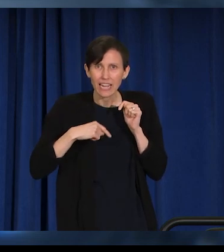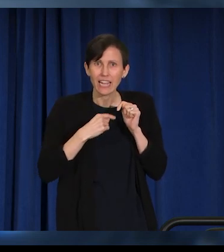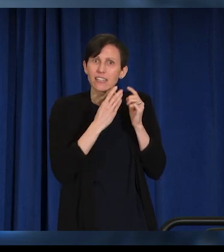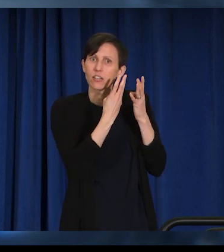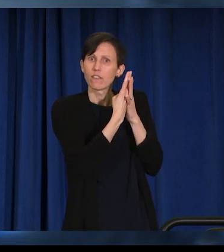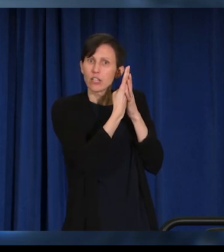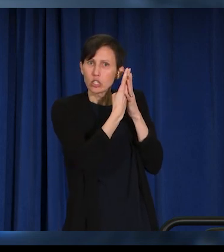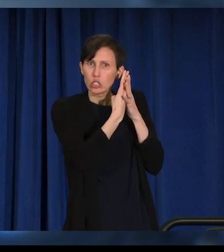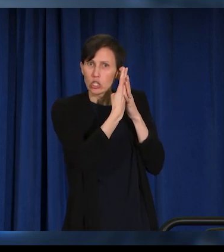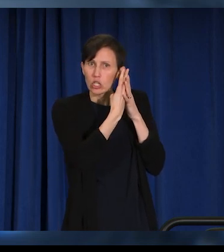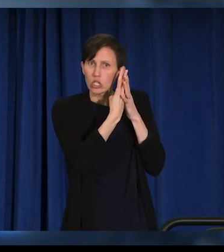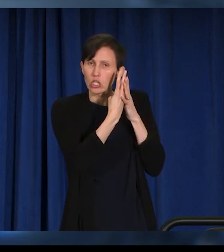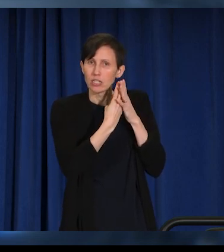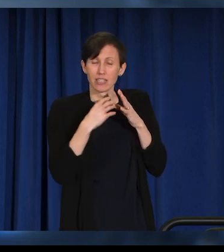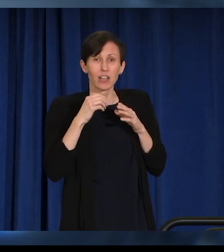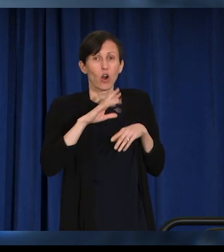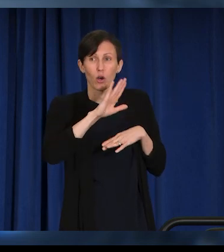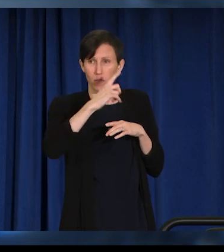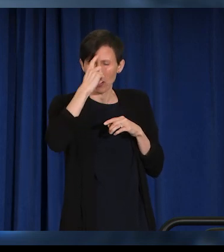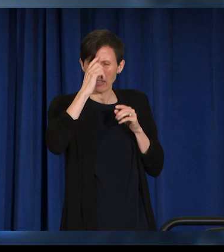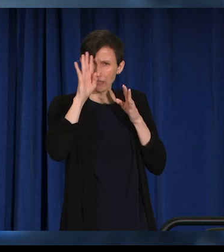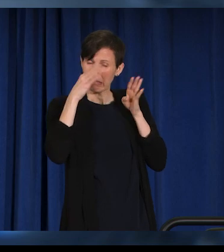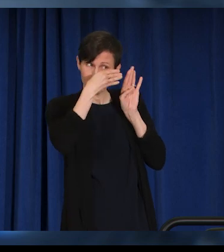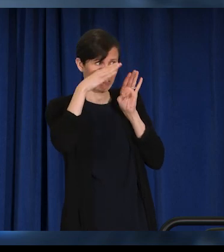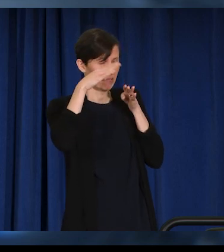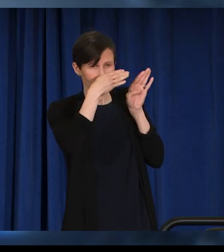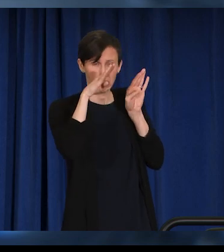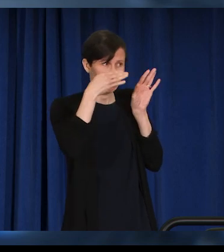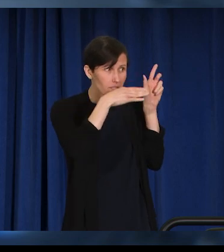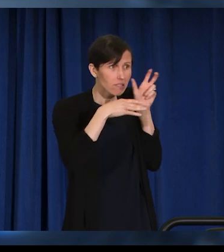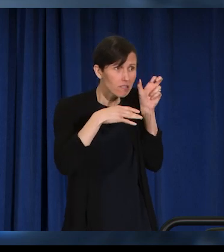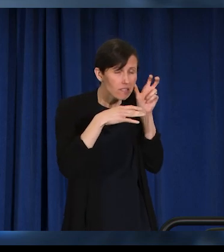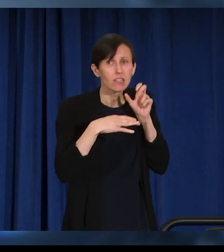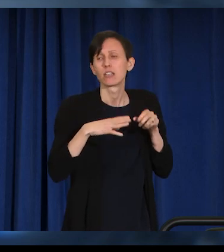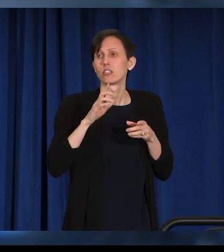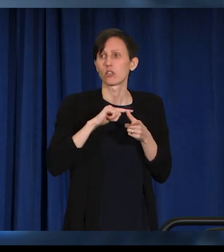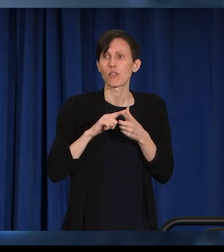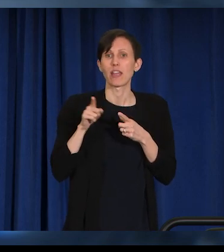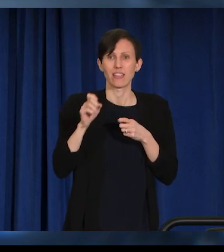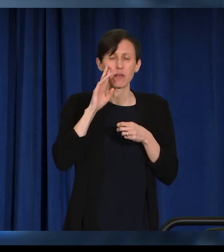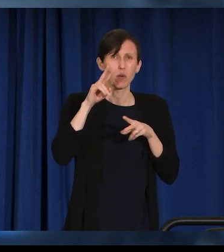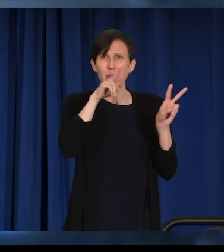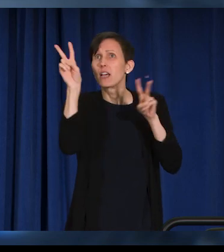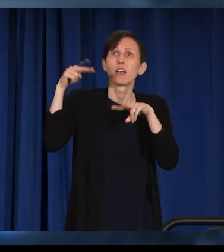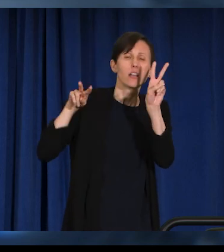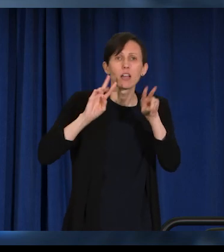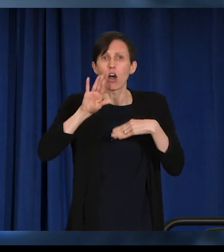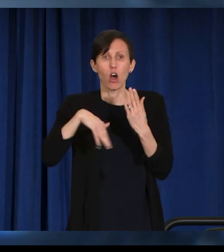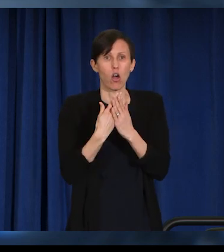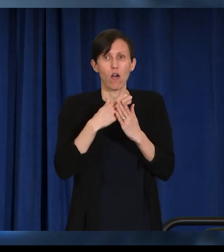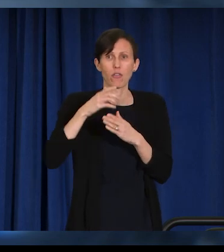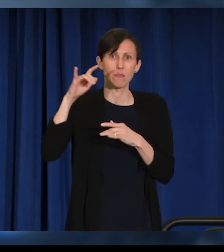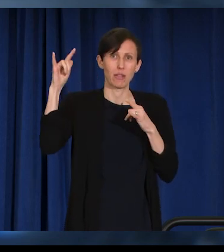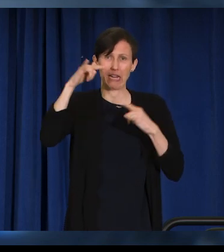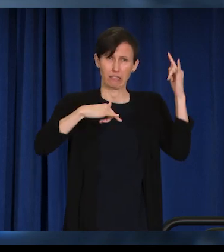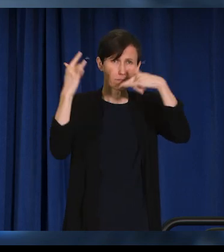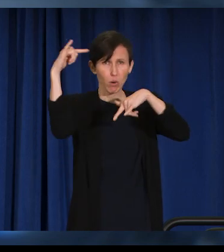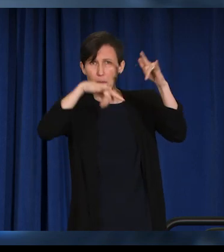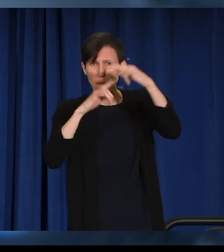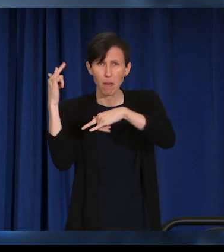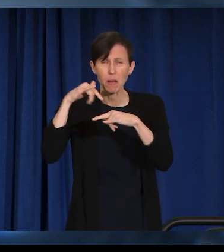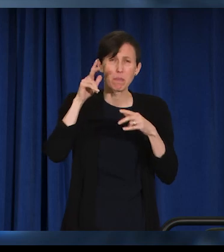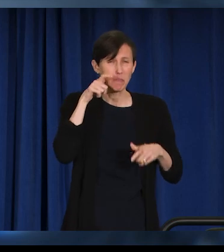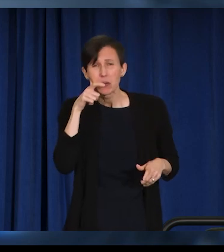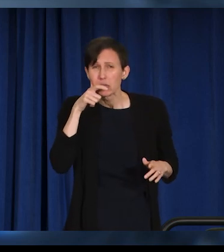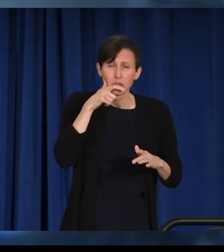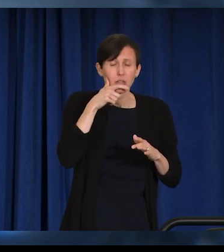to no automation, and therefore are going to track many or almost all of the planes. As you can imagine, this can become